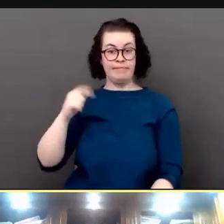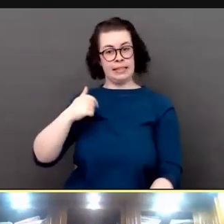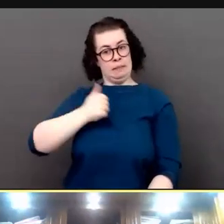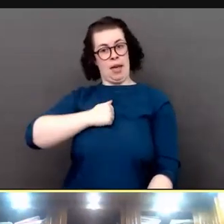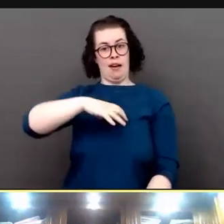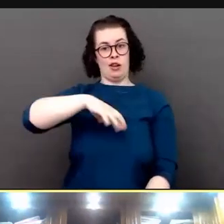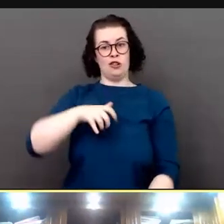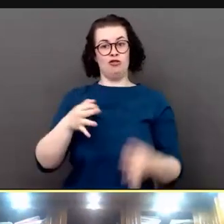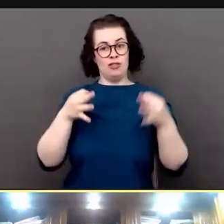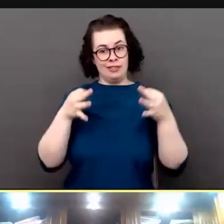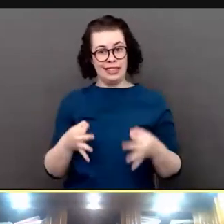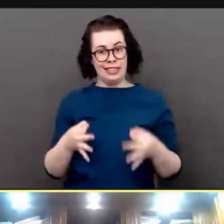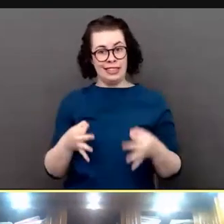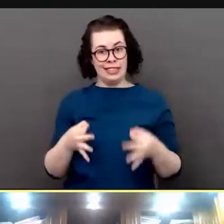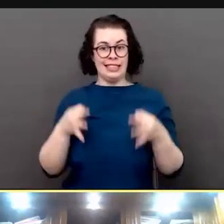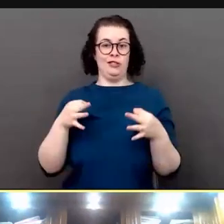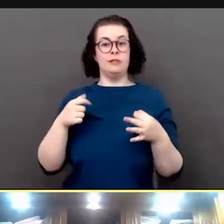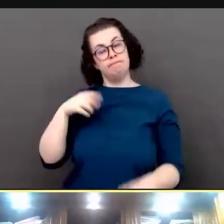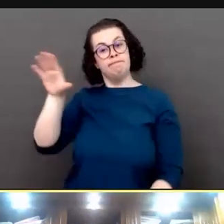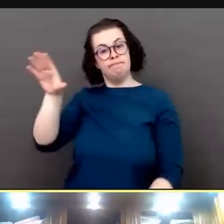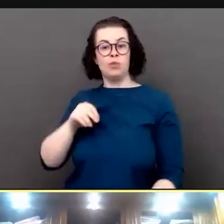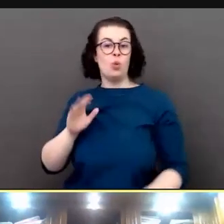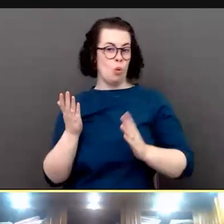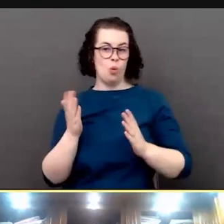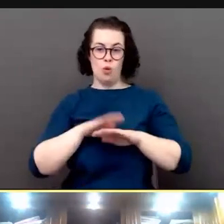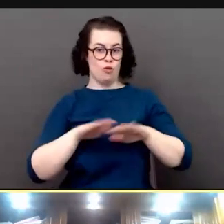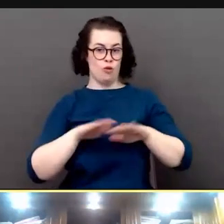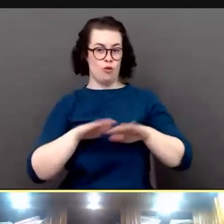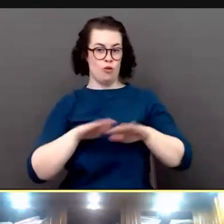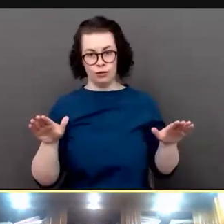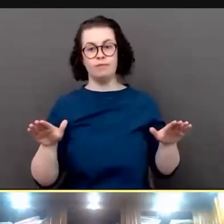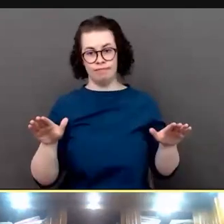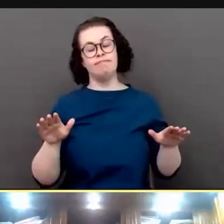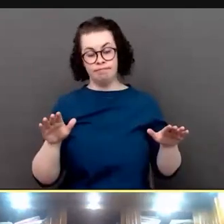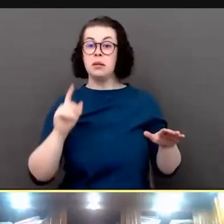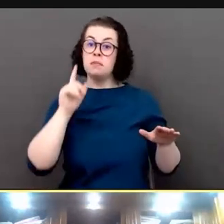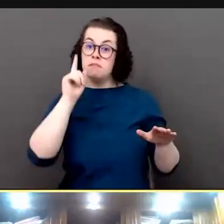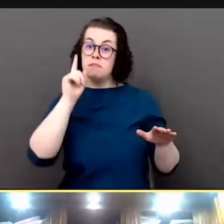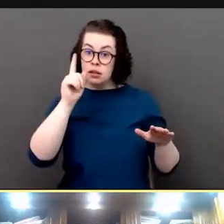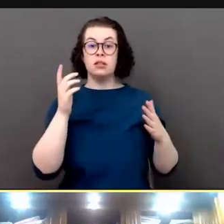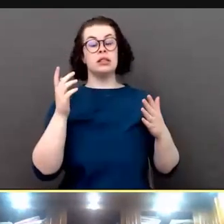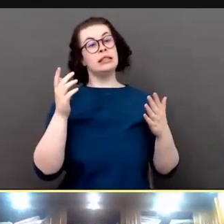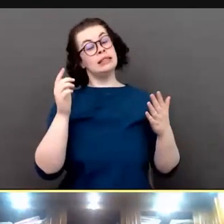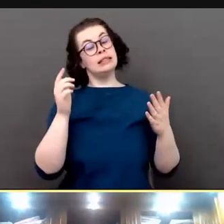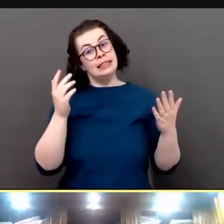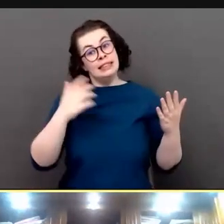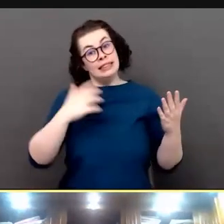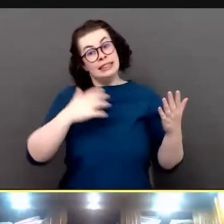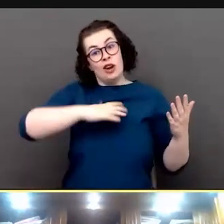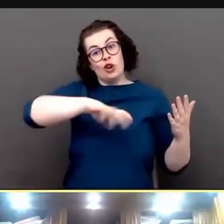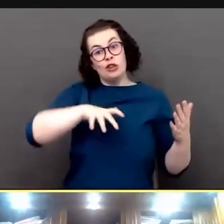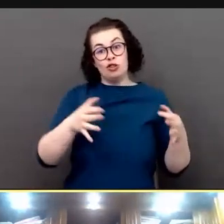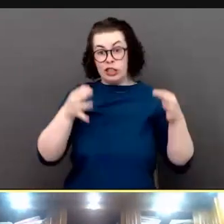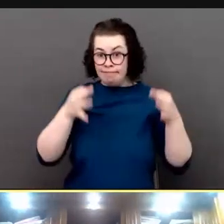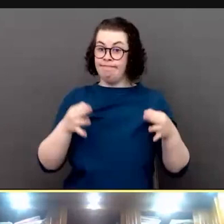have to be compliant with where the services are provided, in the building where the services are provided, and it is a choice. And so now